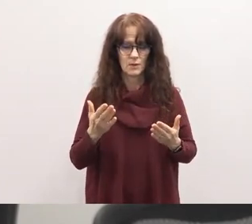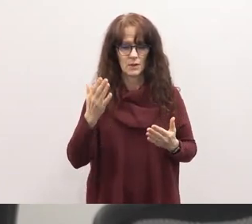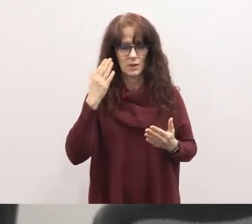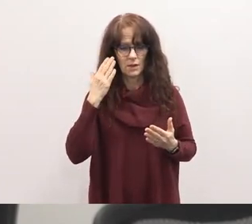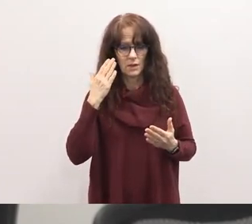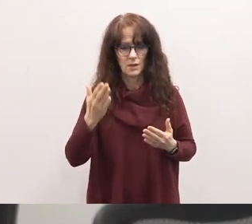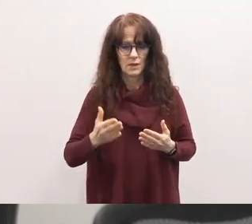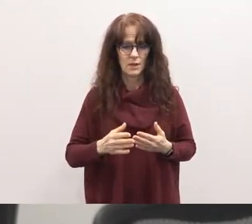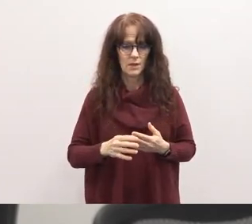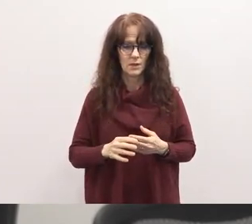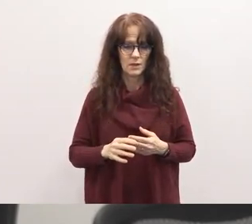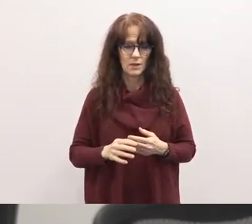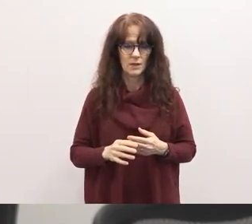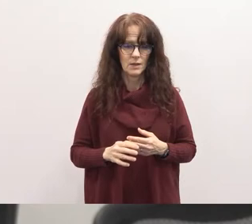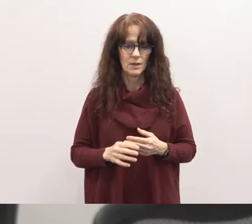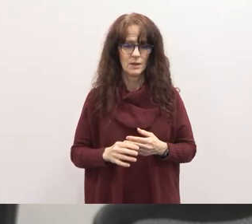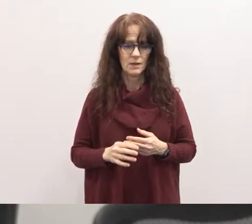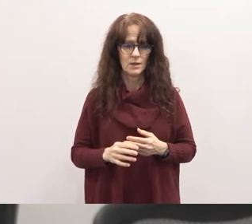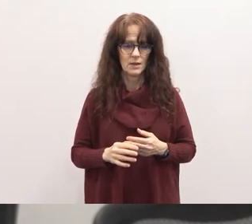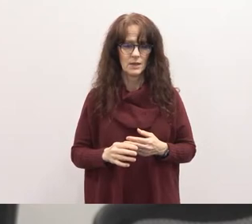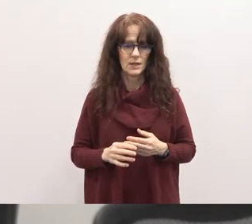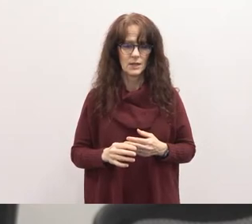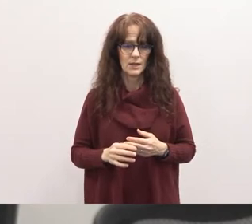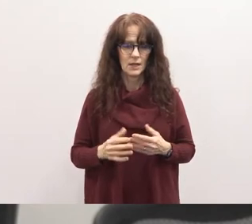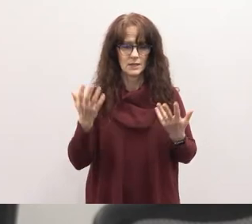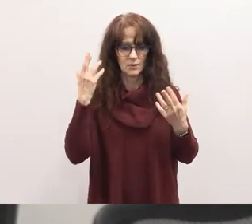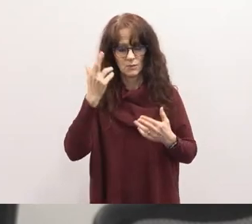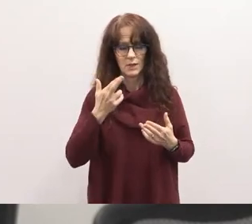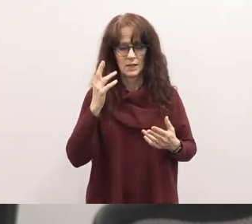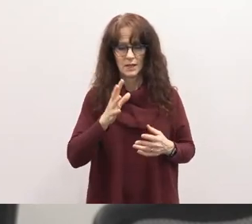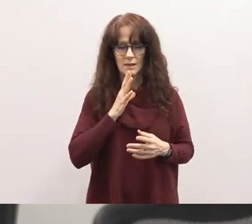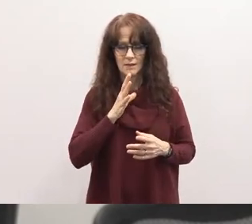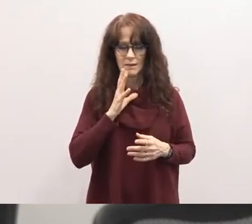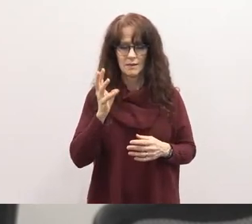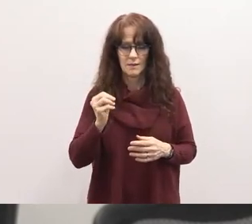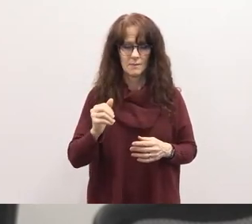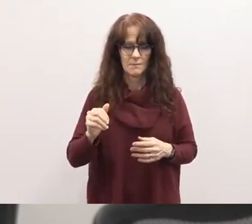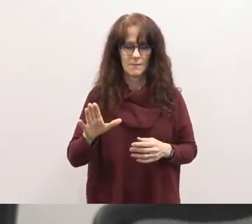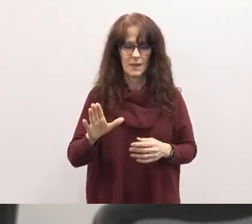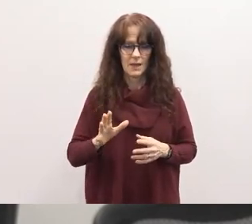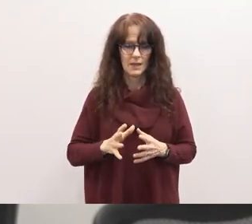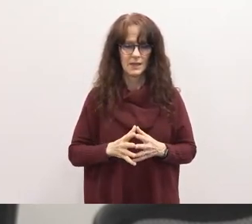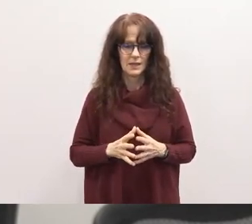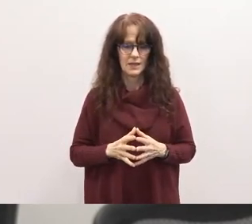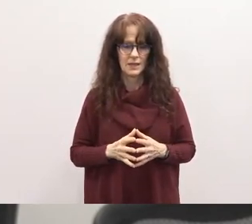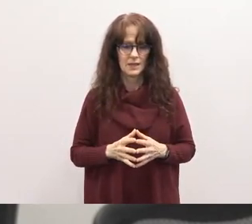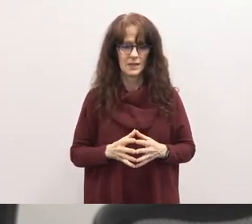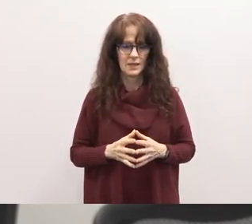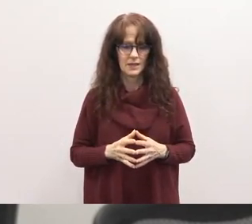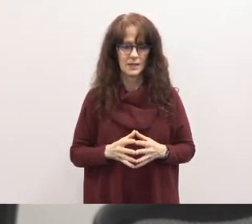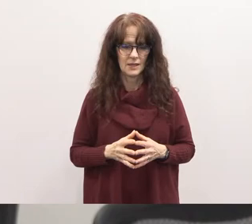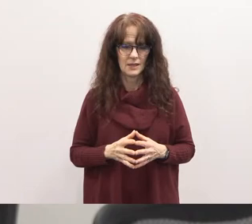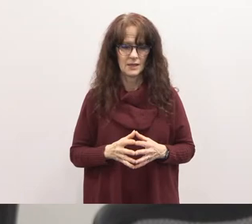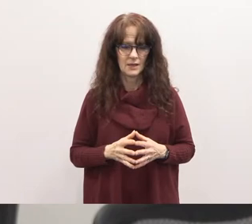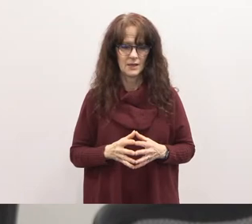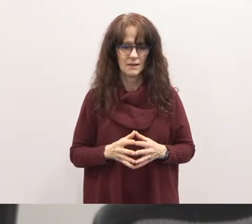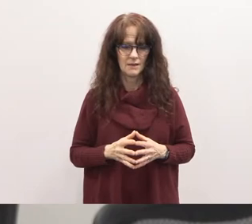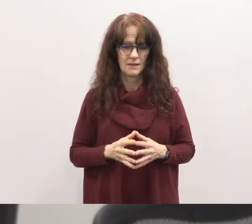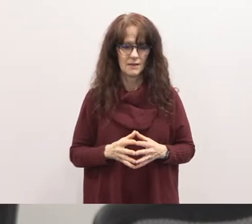another note here. I didn't know I was speaking, but again, after Mac, Let's see what else is